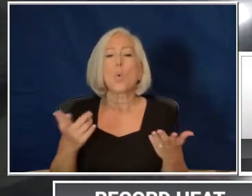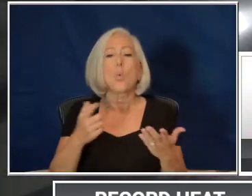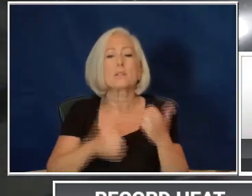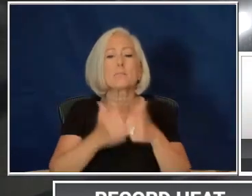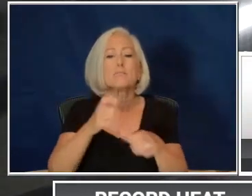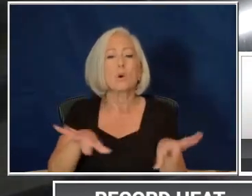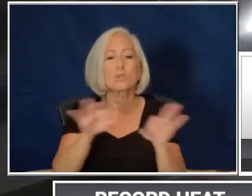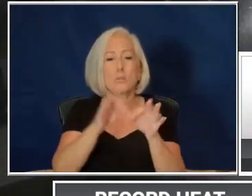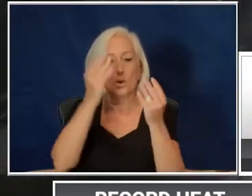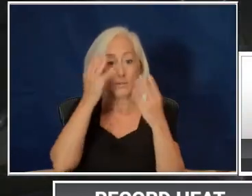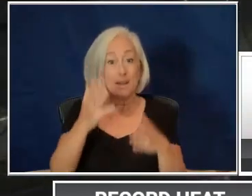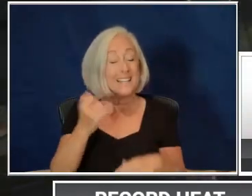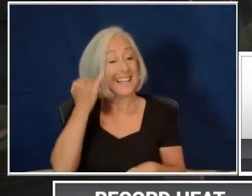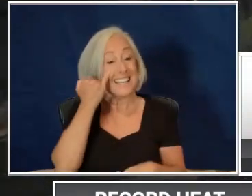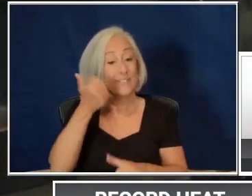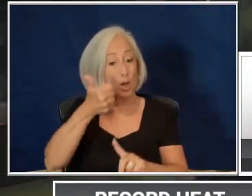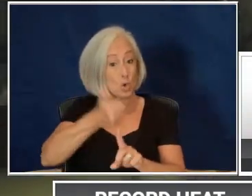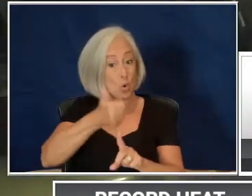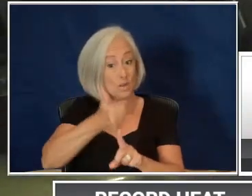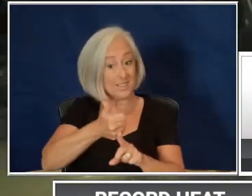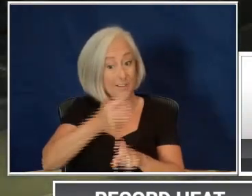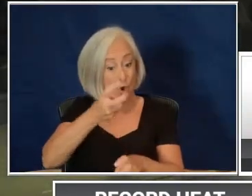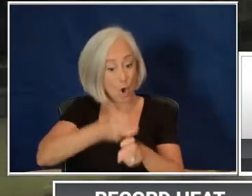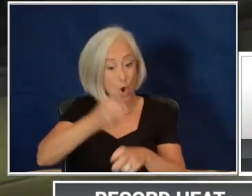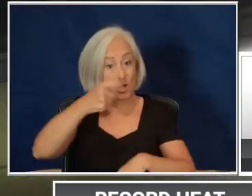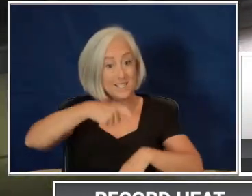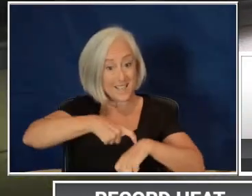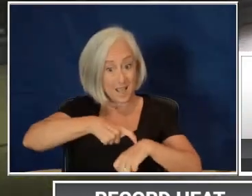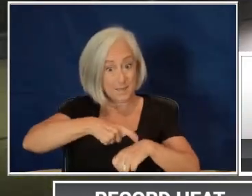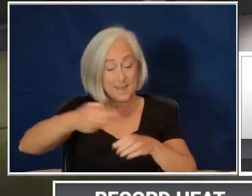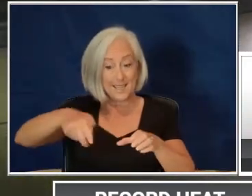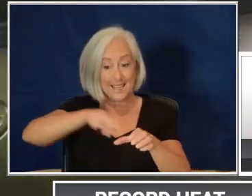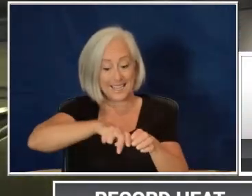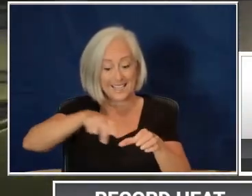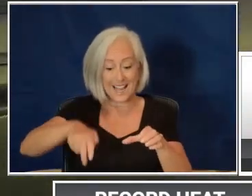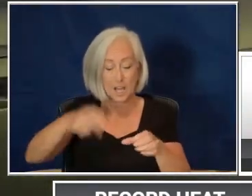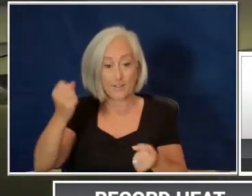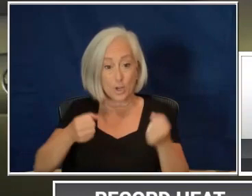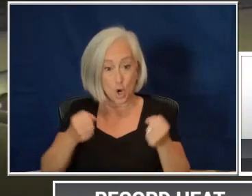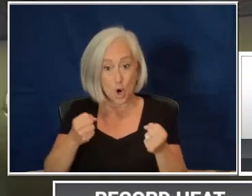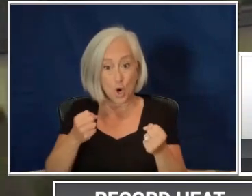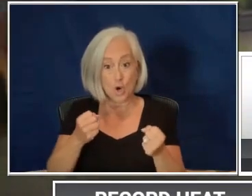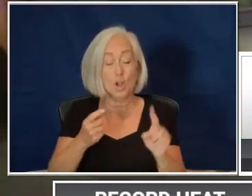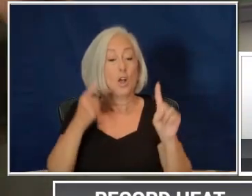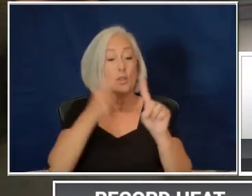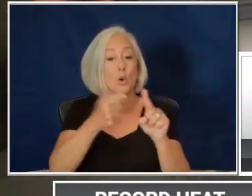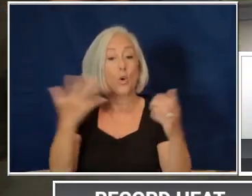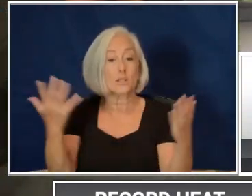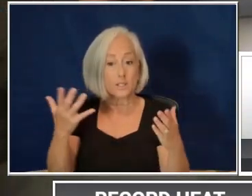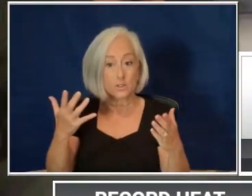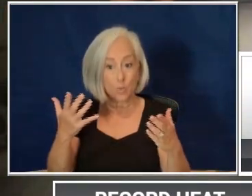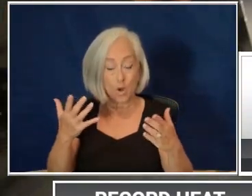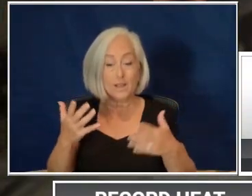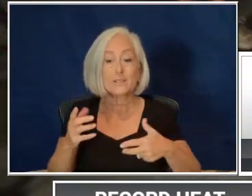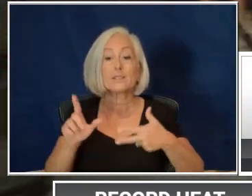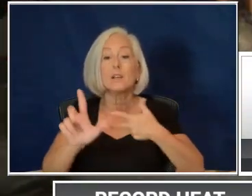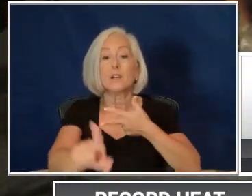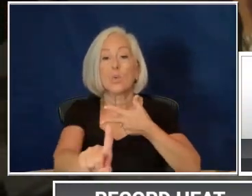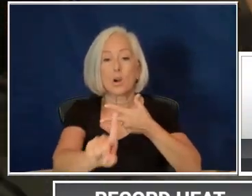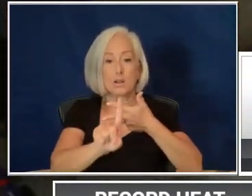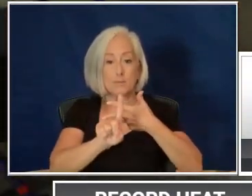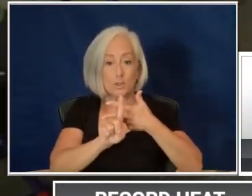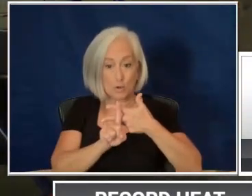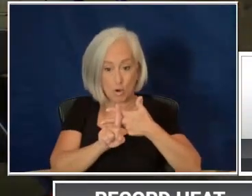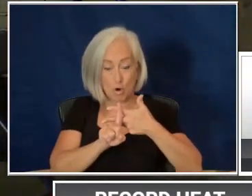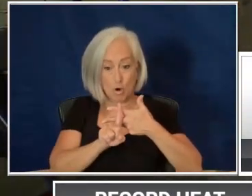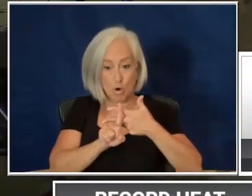getting into the car, it would basically be that you would be sitting your bottom down in the seat first and then stepping your legs into the vehicle